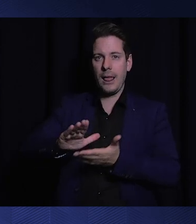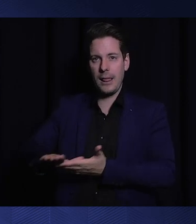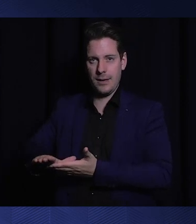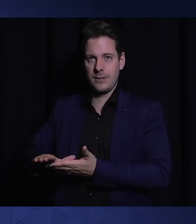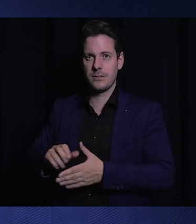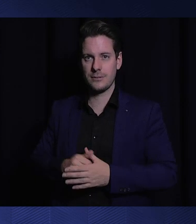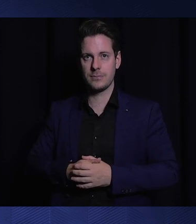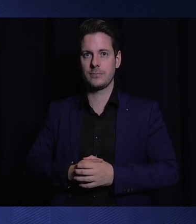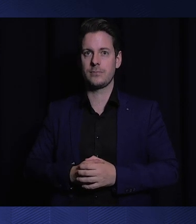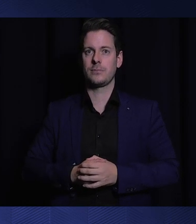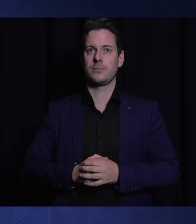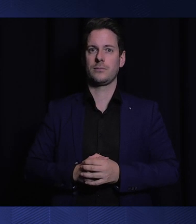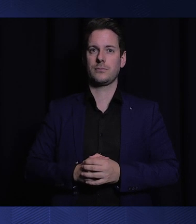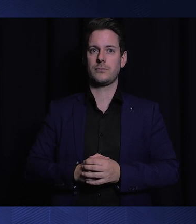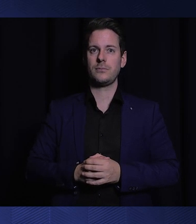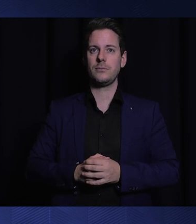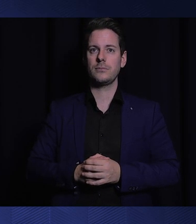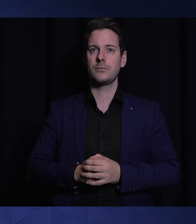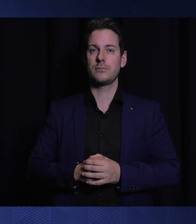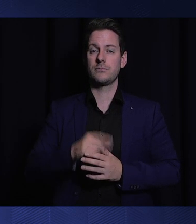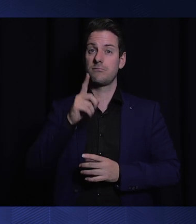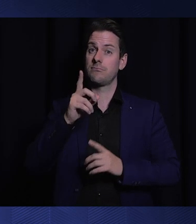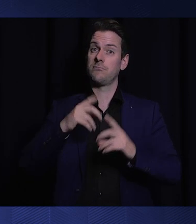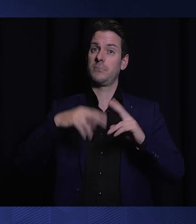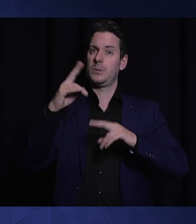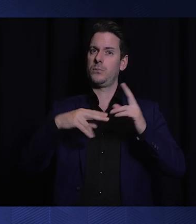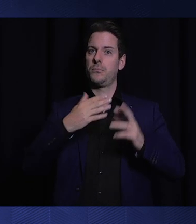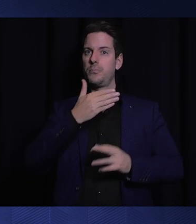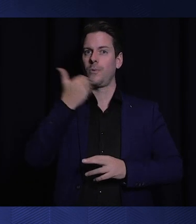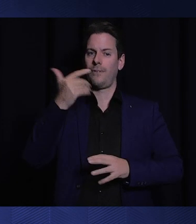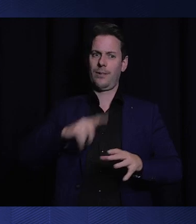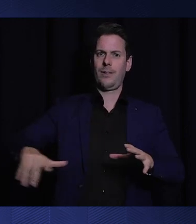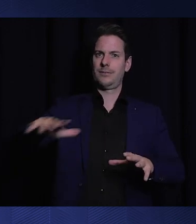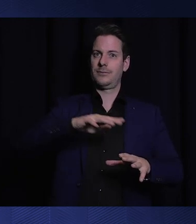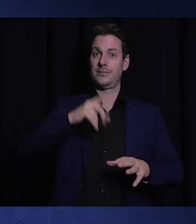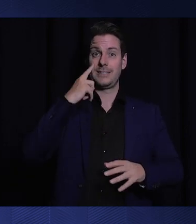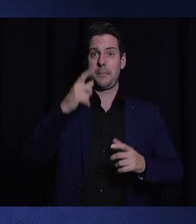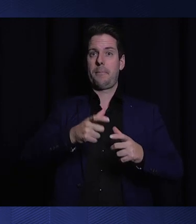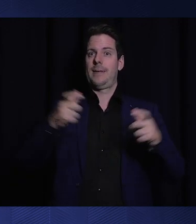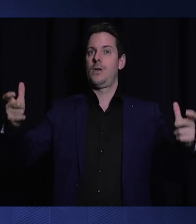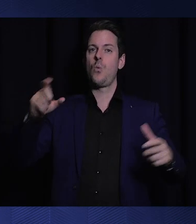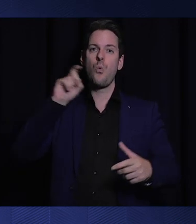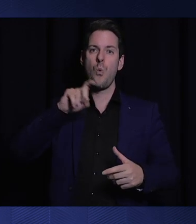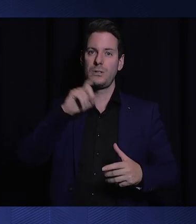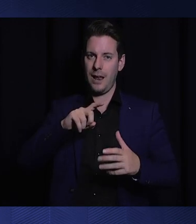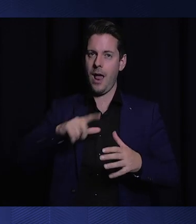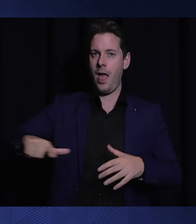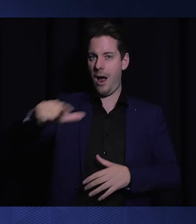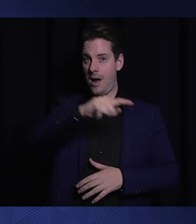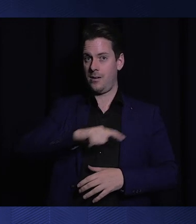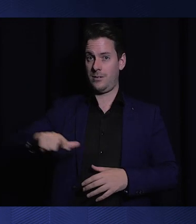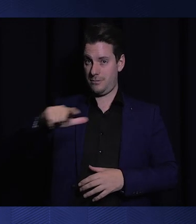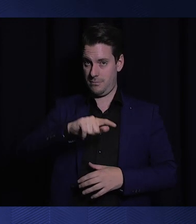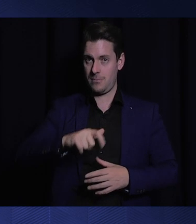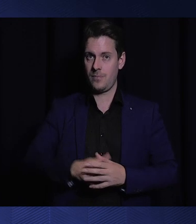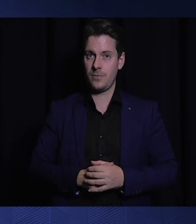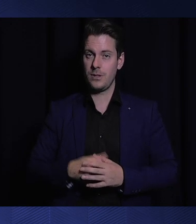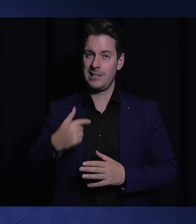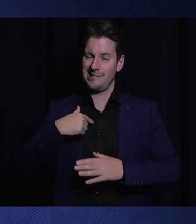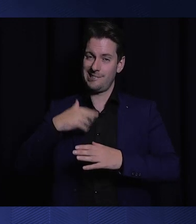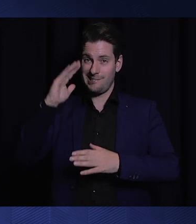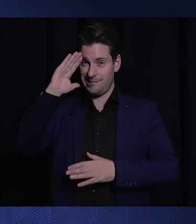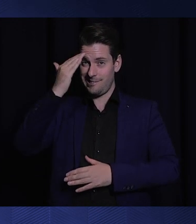beautiful landscape. Here is the largest water body in Lingang District Lake. We made great efforts